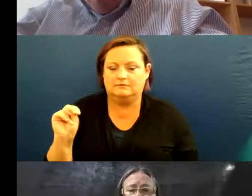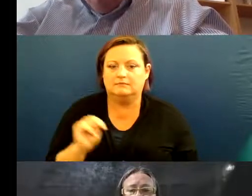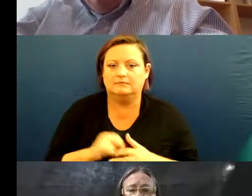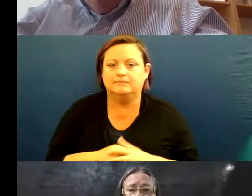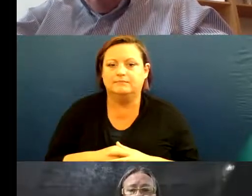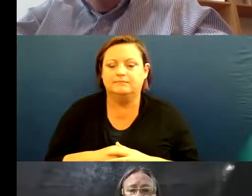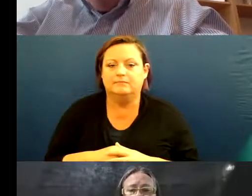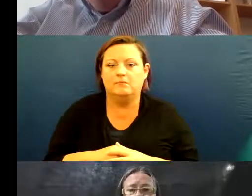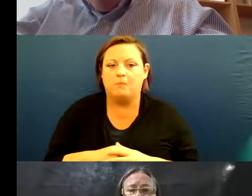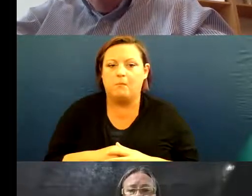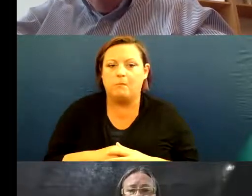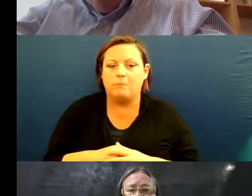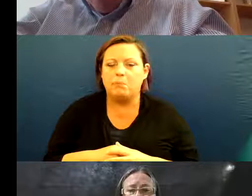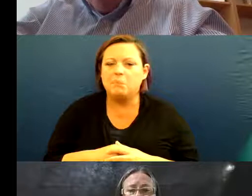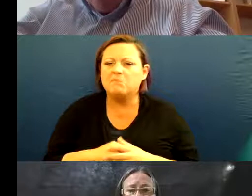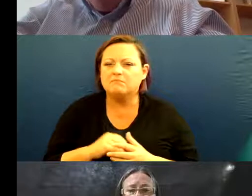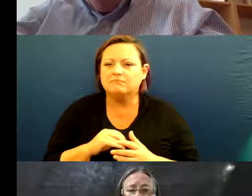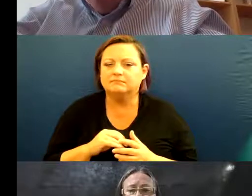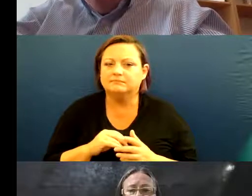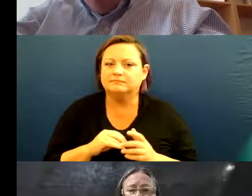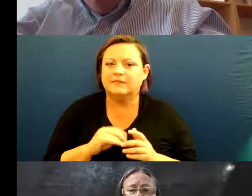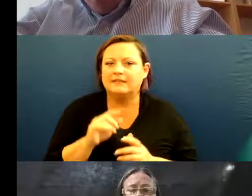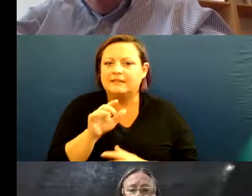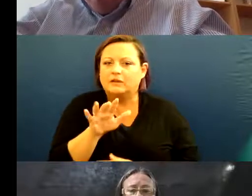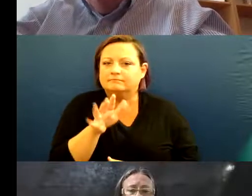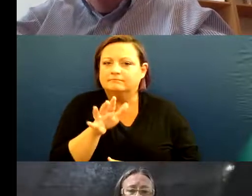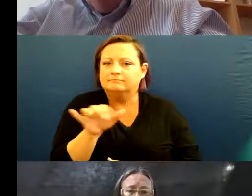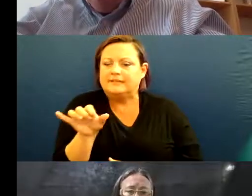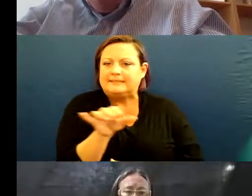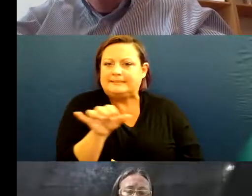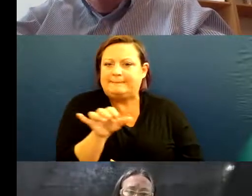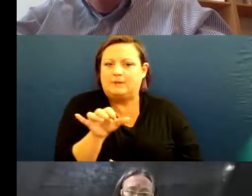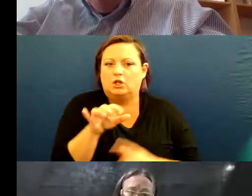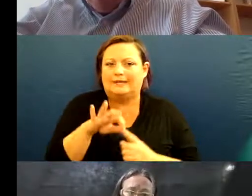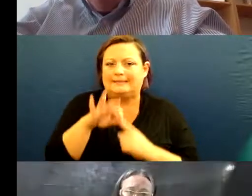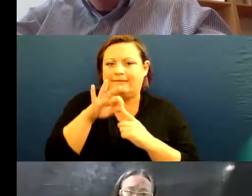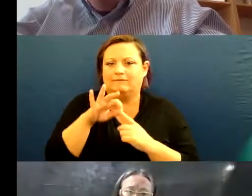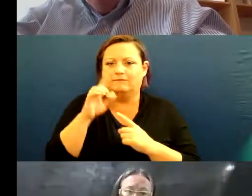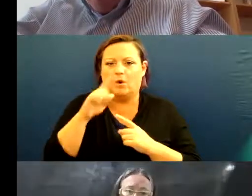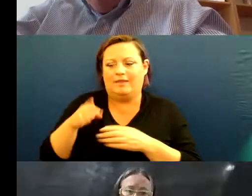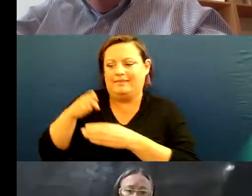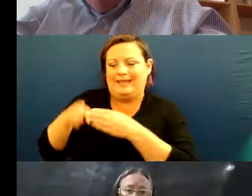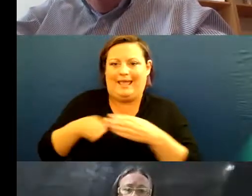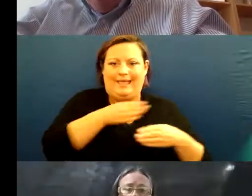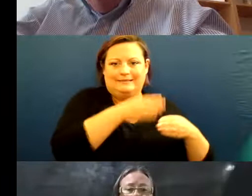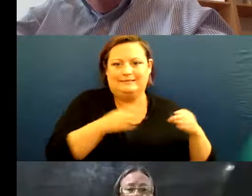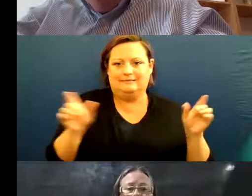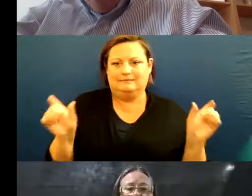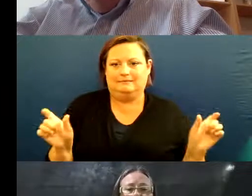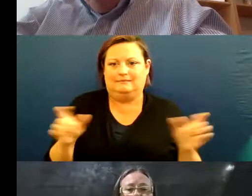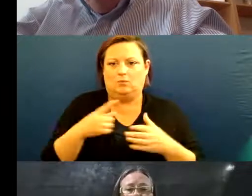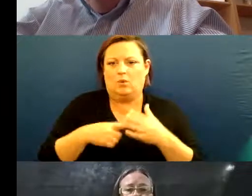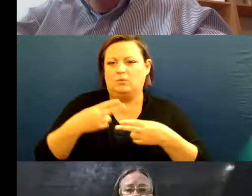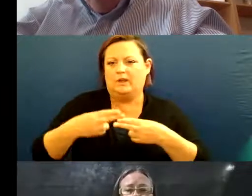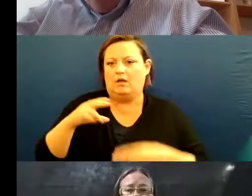There are very similar, except on the very ends, what we call the end domains. And in